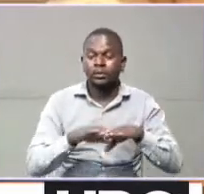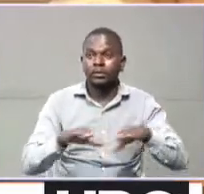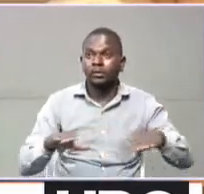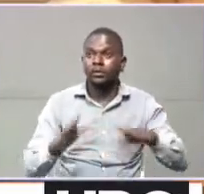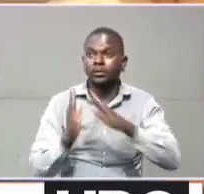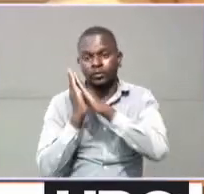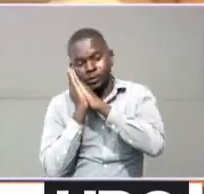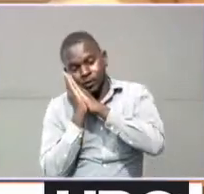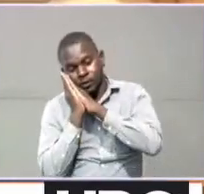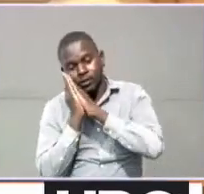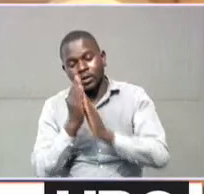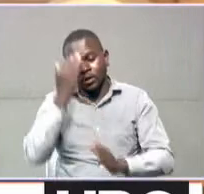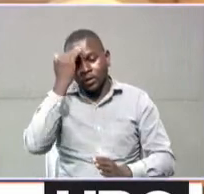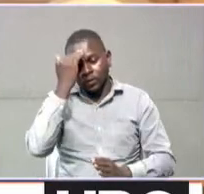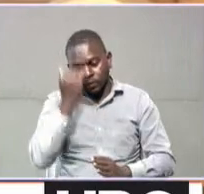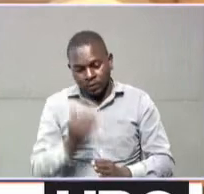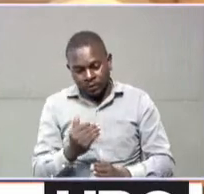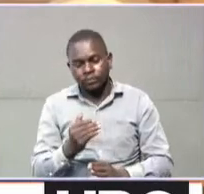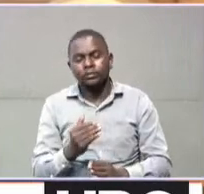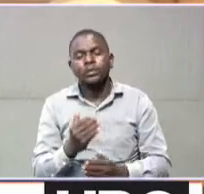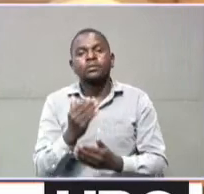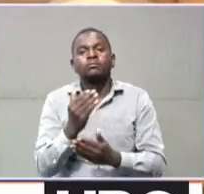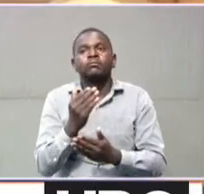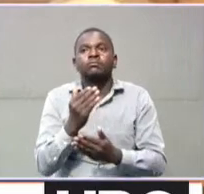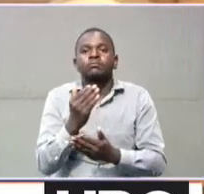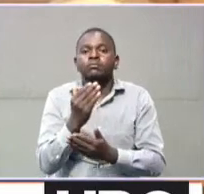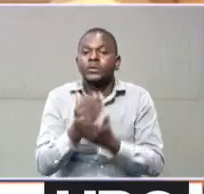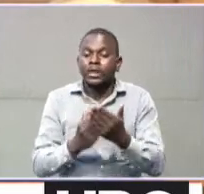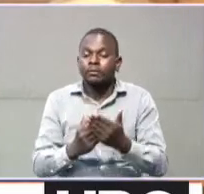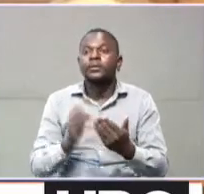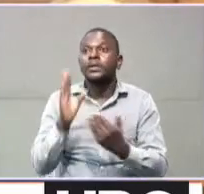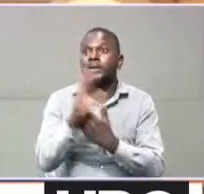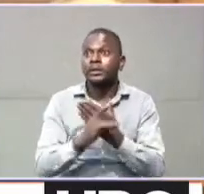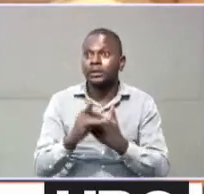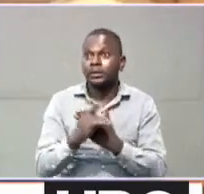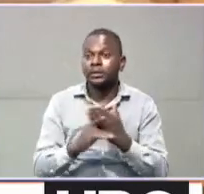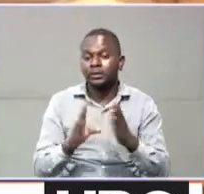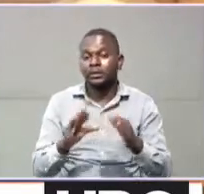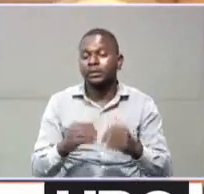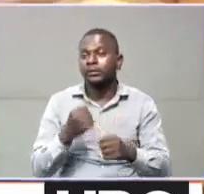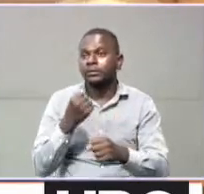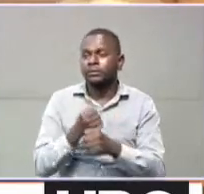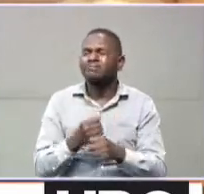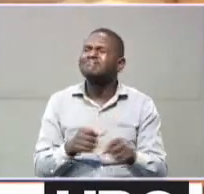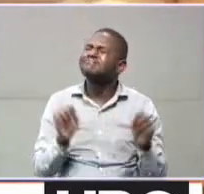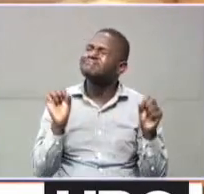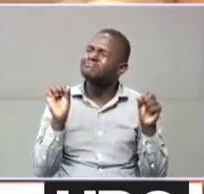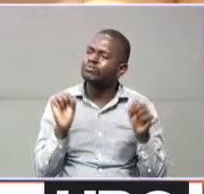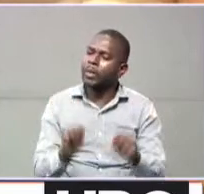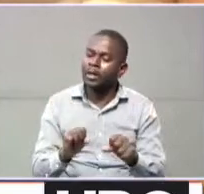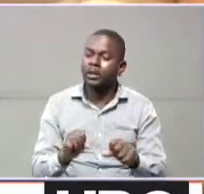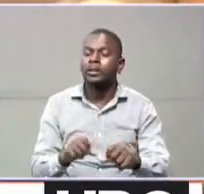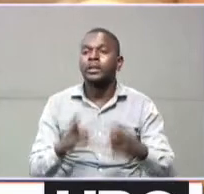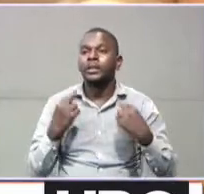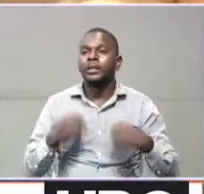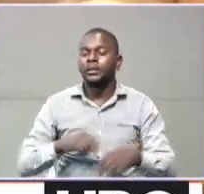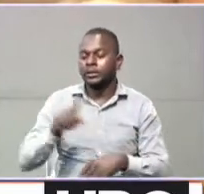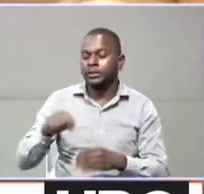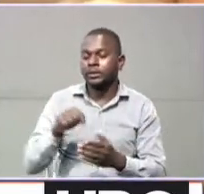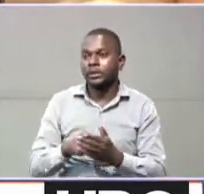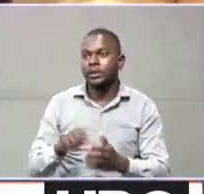beds because some of the districts which are doing badly in their health center